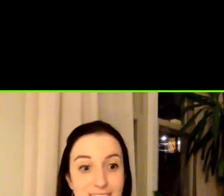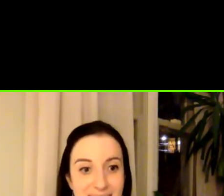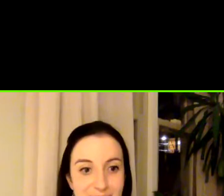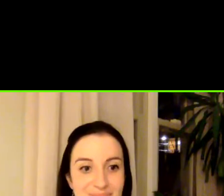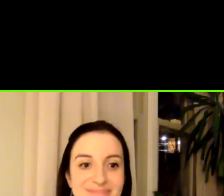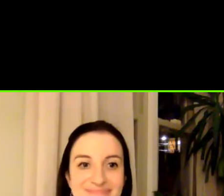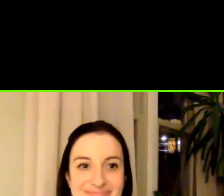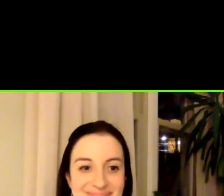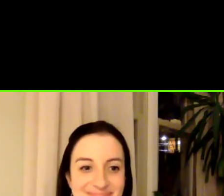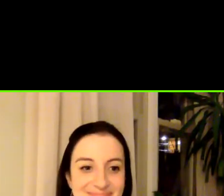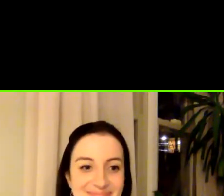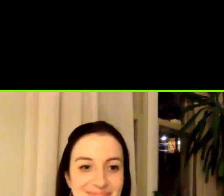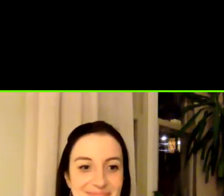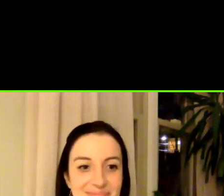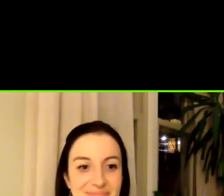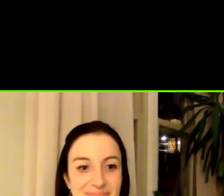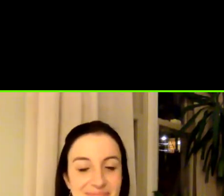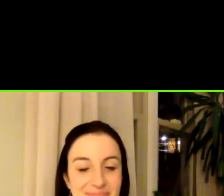on over to him.